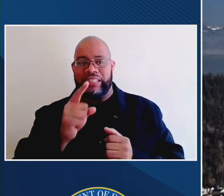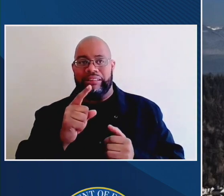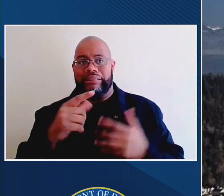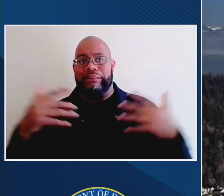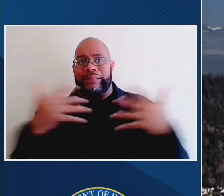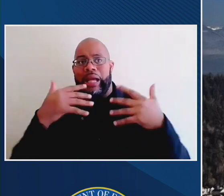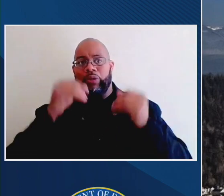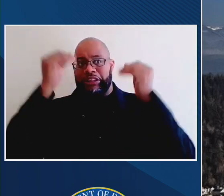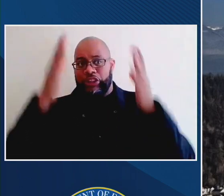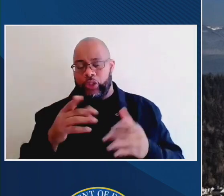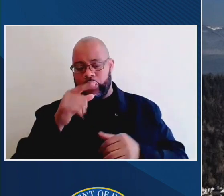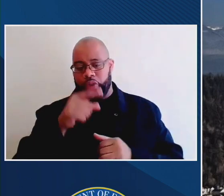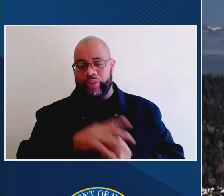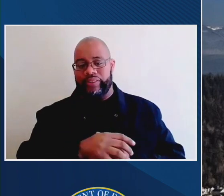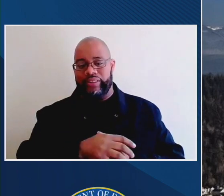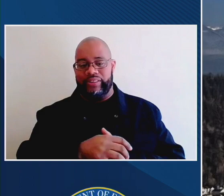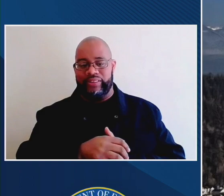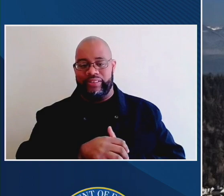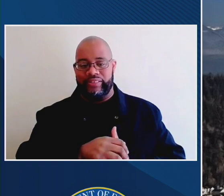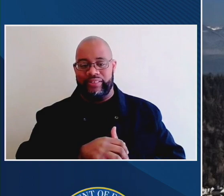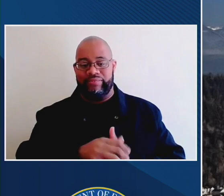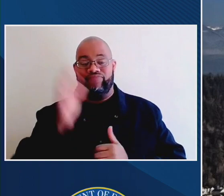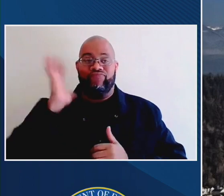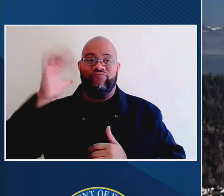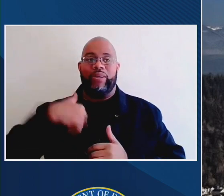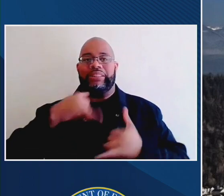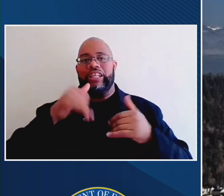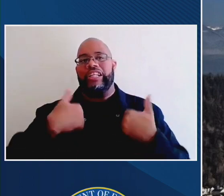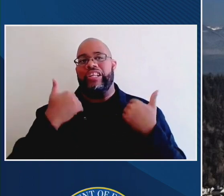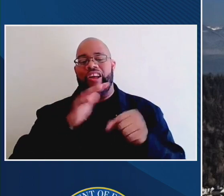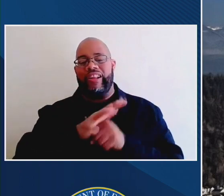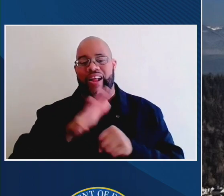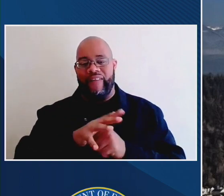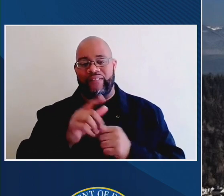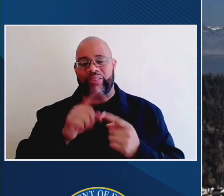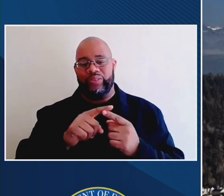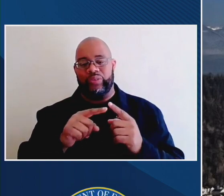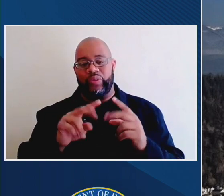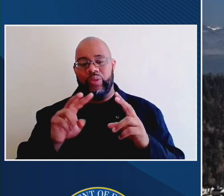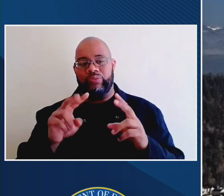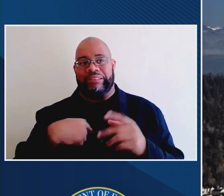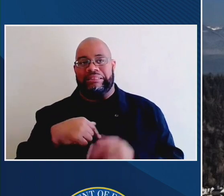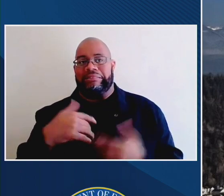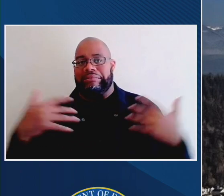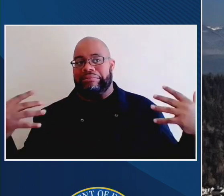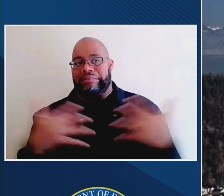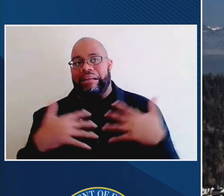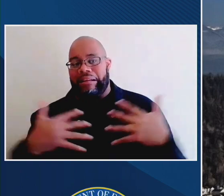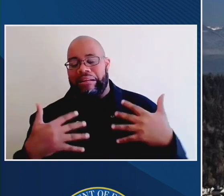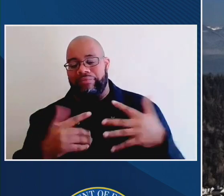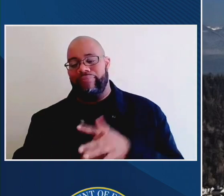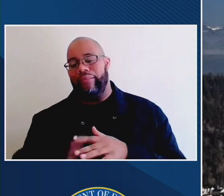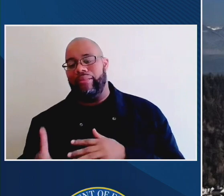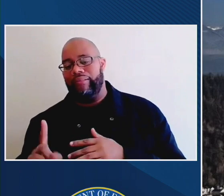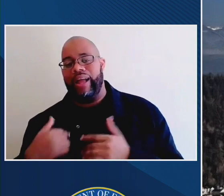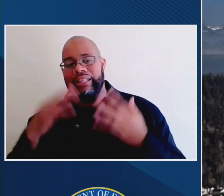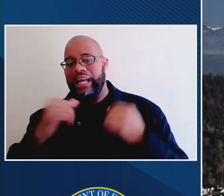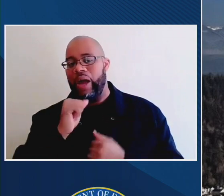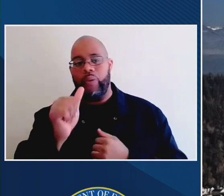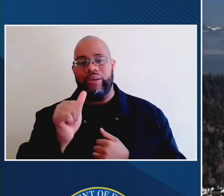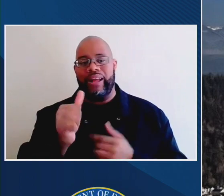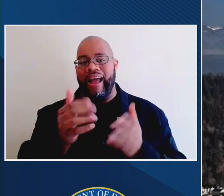professor. And back then, I was still young enough to quote chicken out, and I decided I would not even